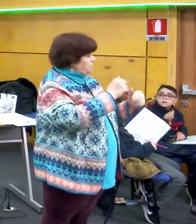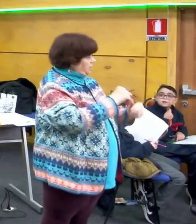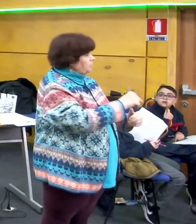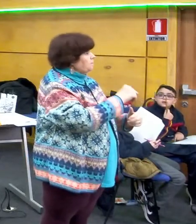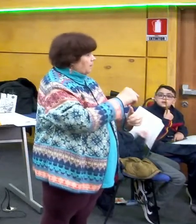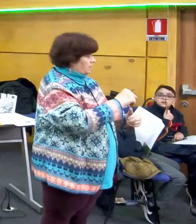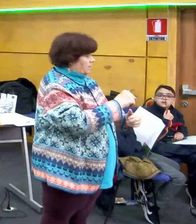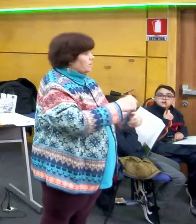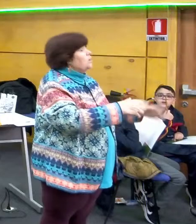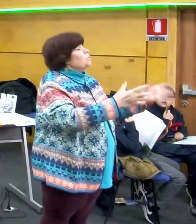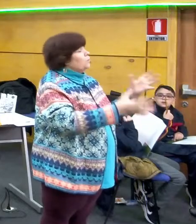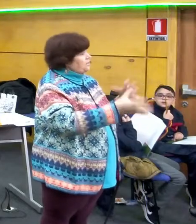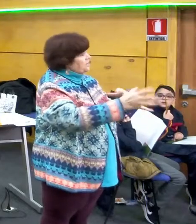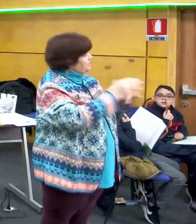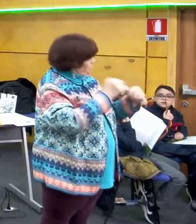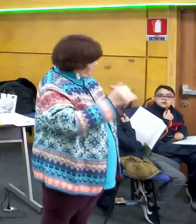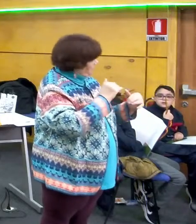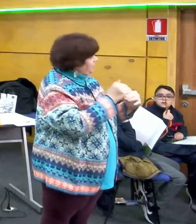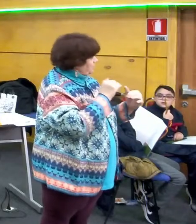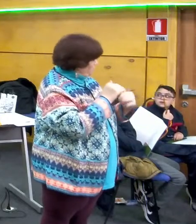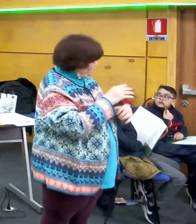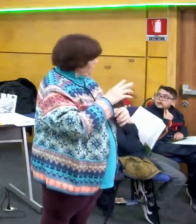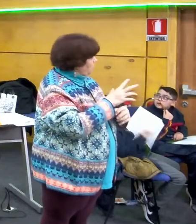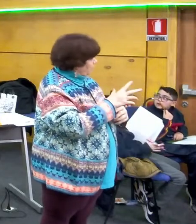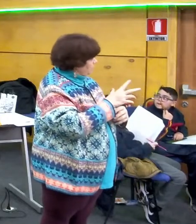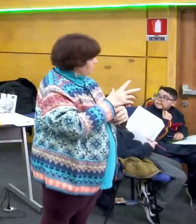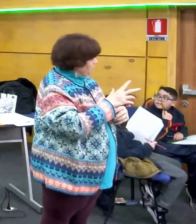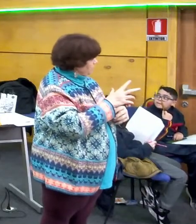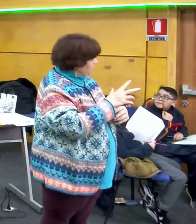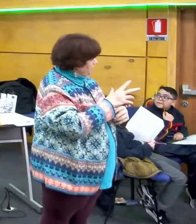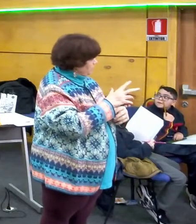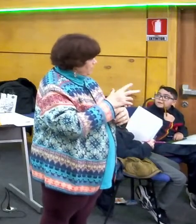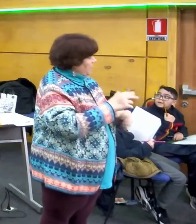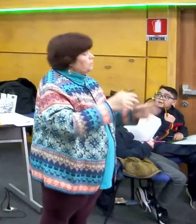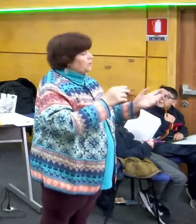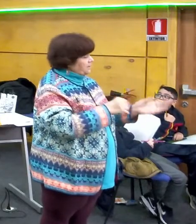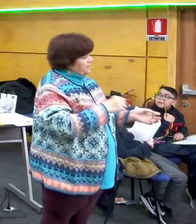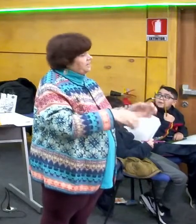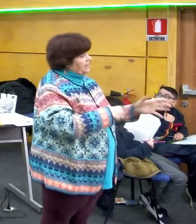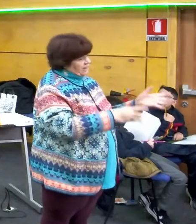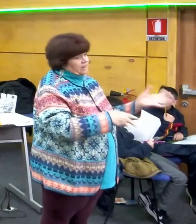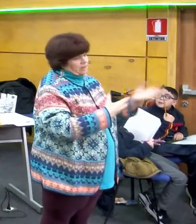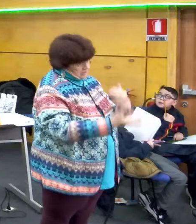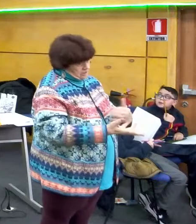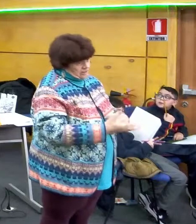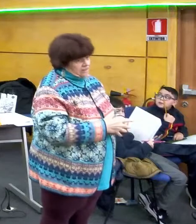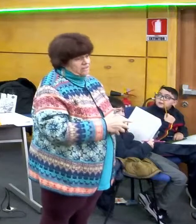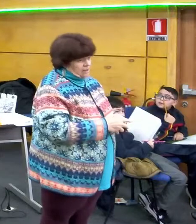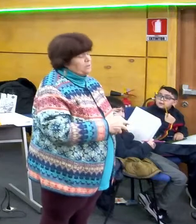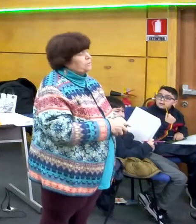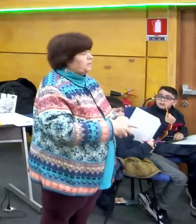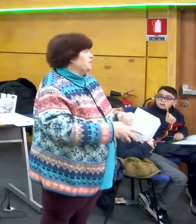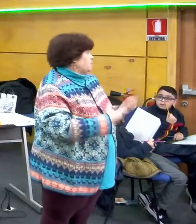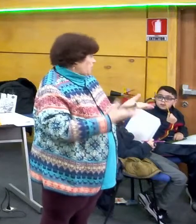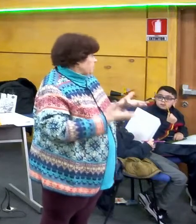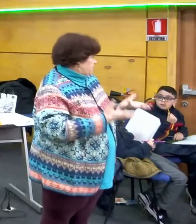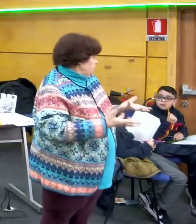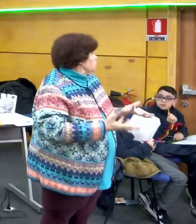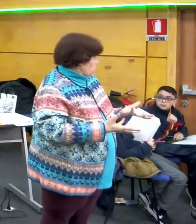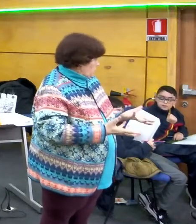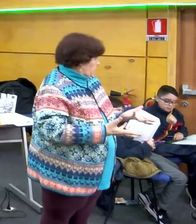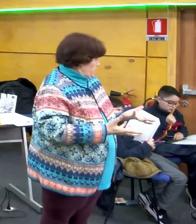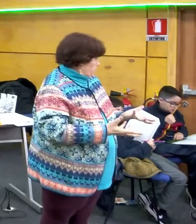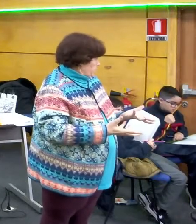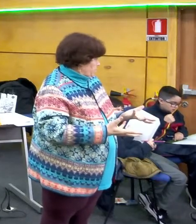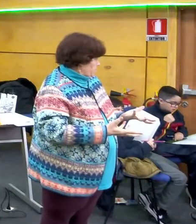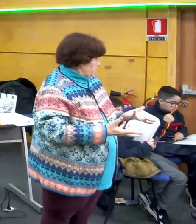So you tell your partner one thing you thought they did really well, and one thing that next time they read it, they probably need to